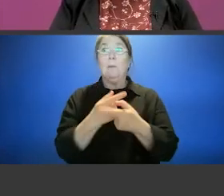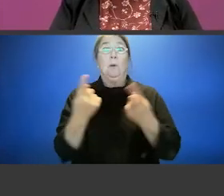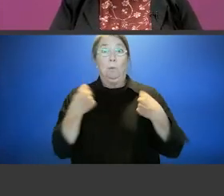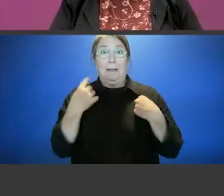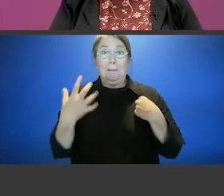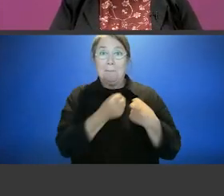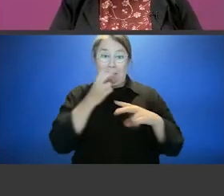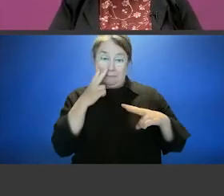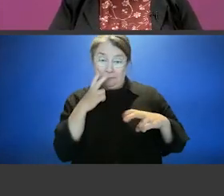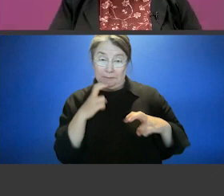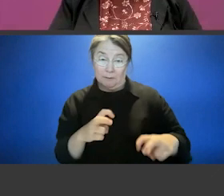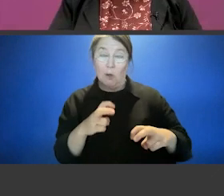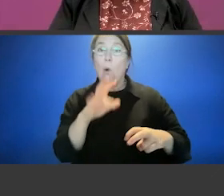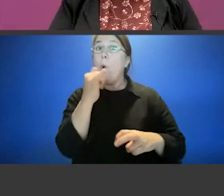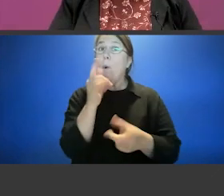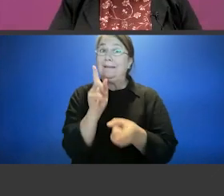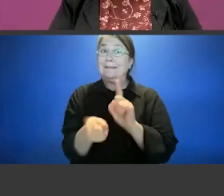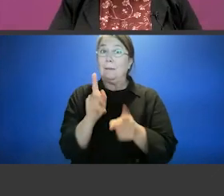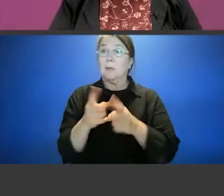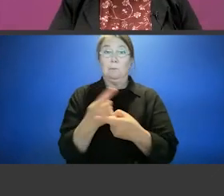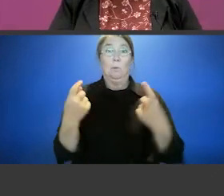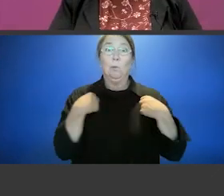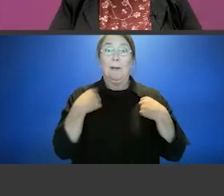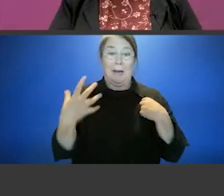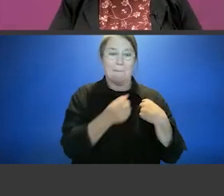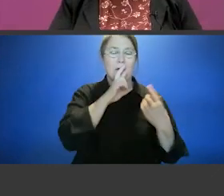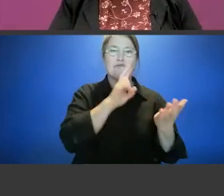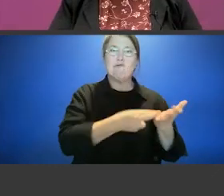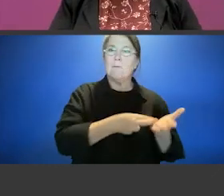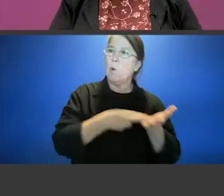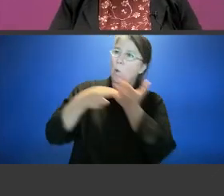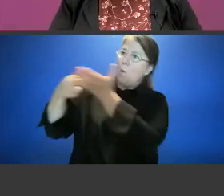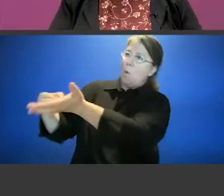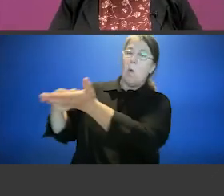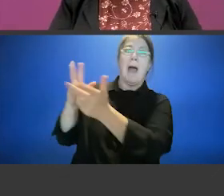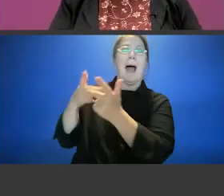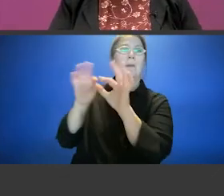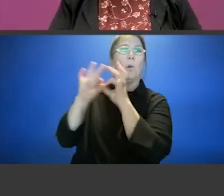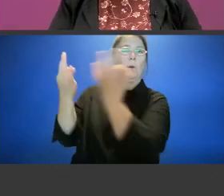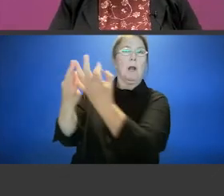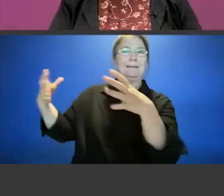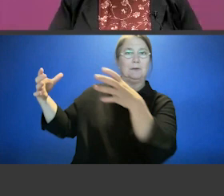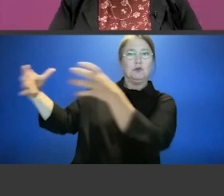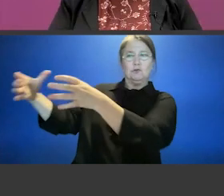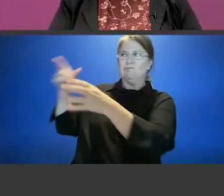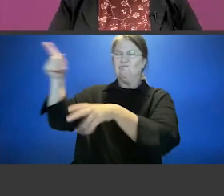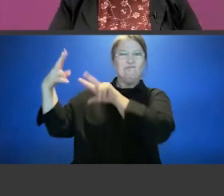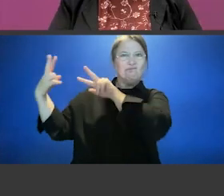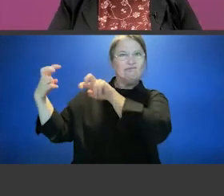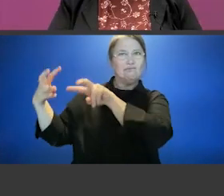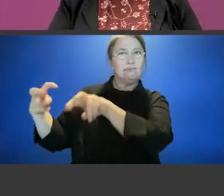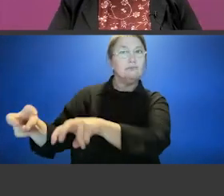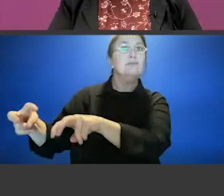refer allegations or complaints to another agency for investigation because the matter requires